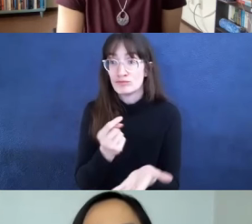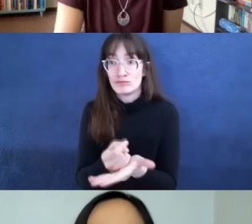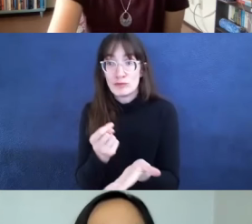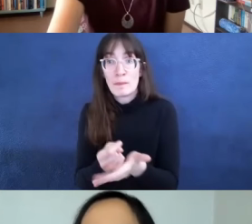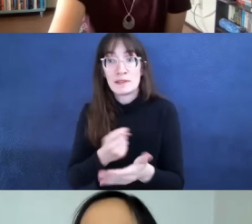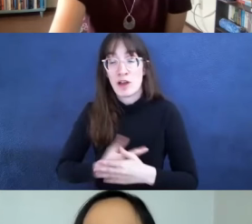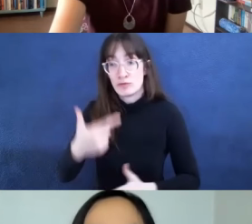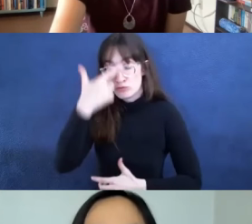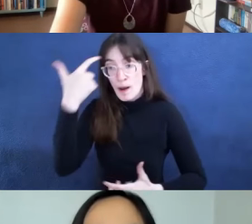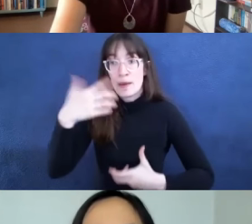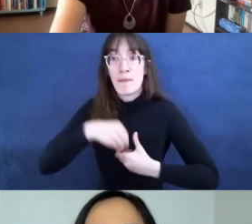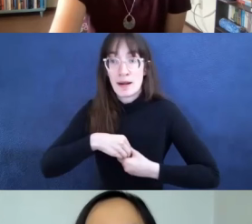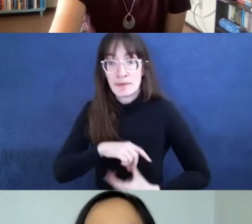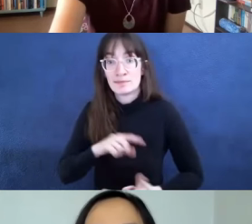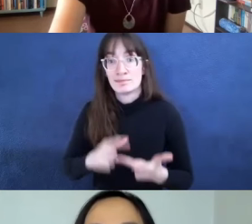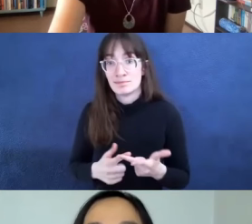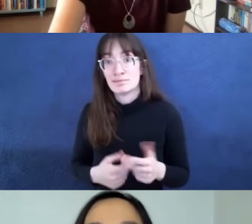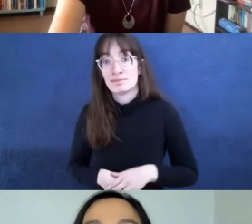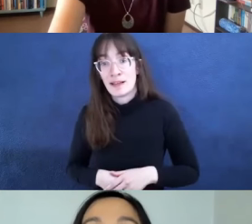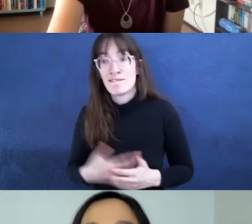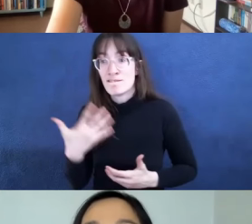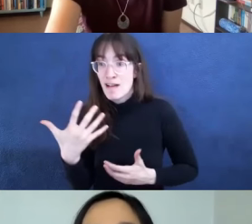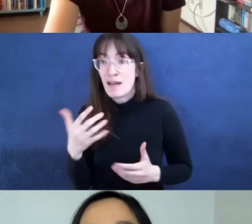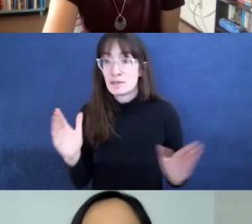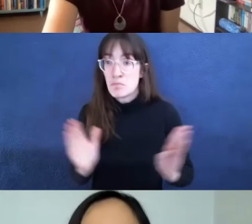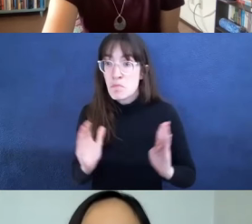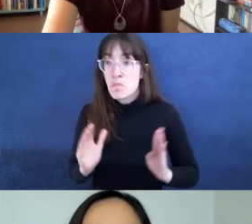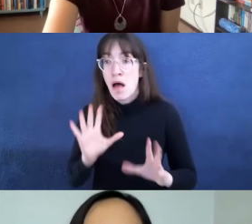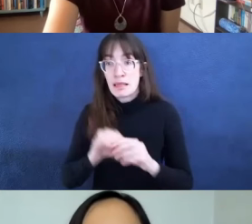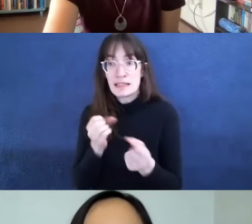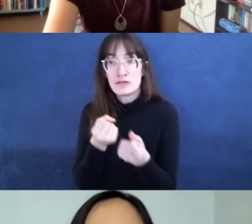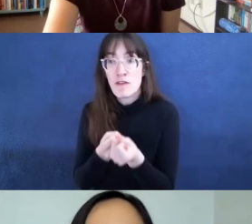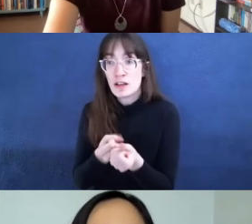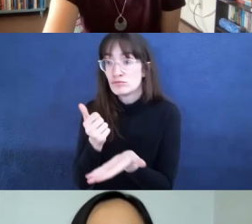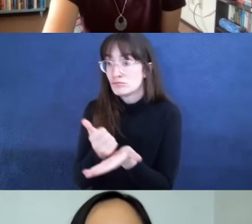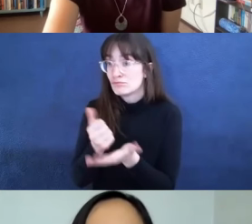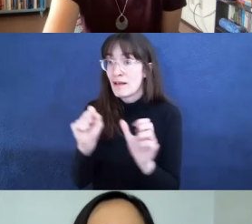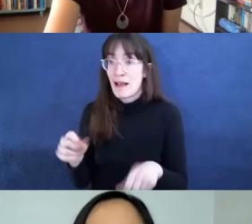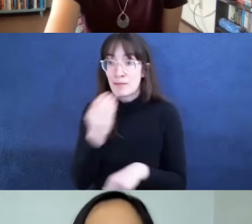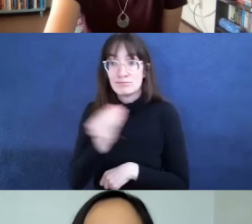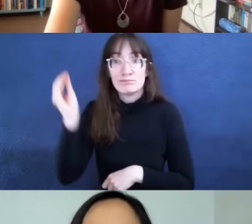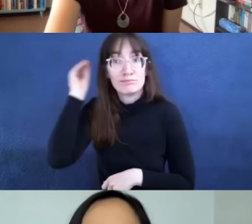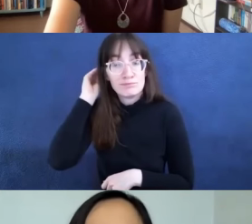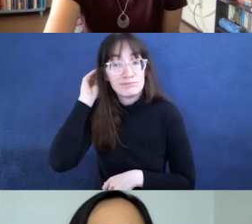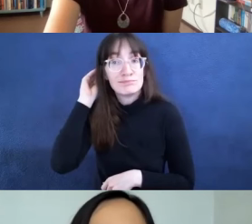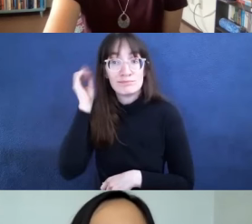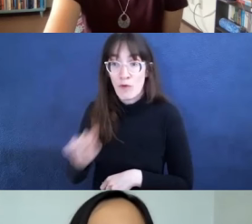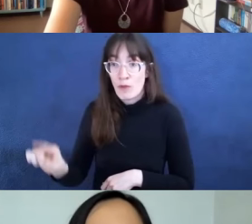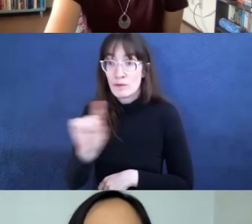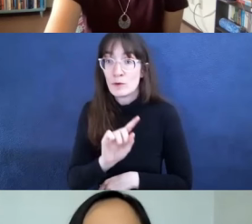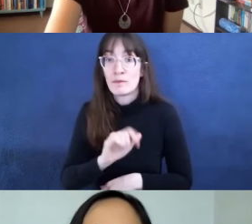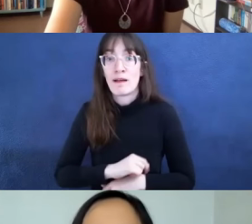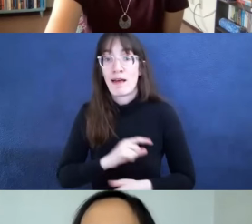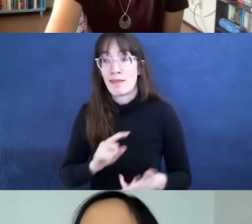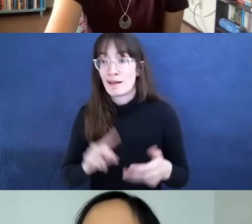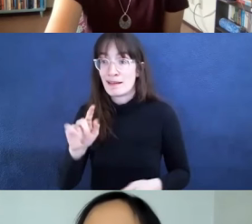over like 5 mini interventions that hopefully you can take with you today. And then 3, Kelsey is going to guide us